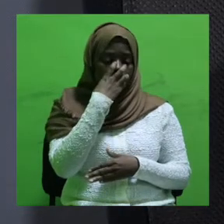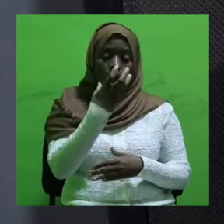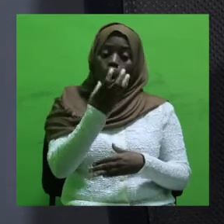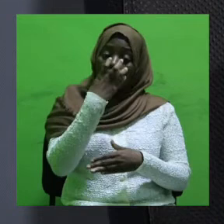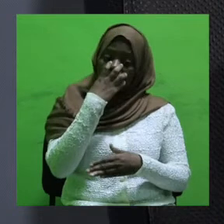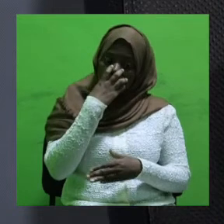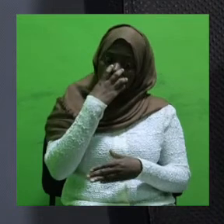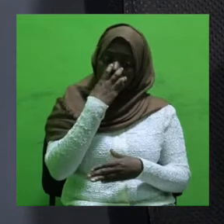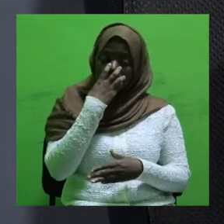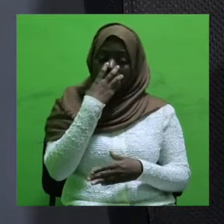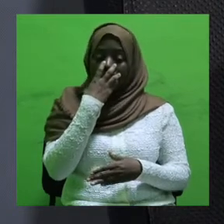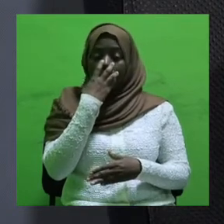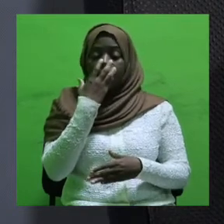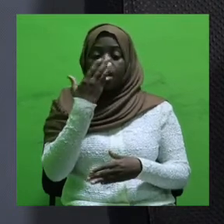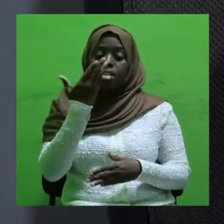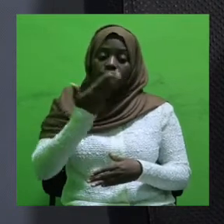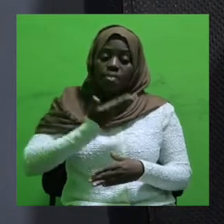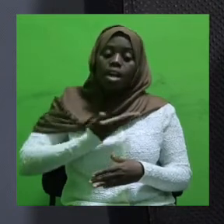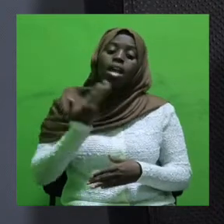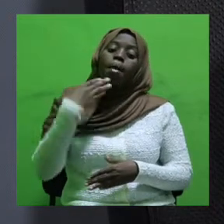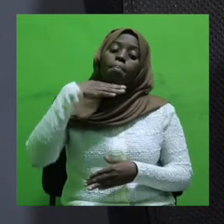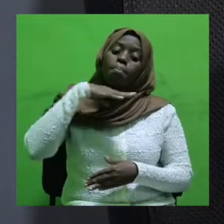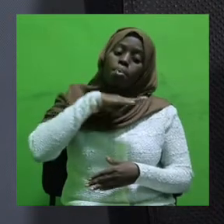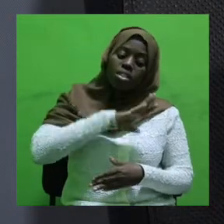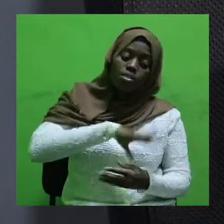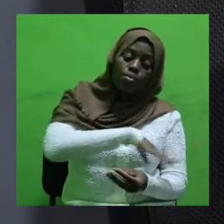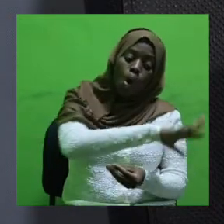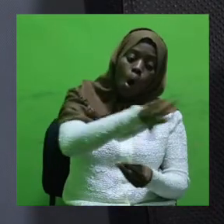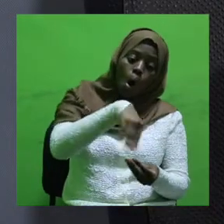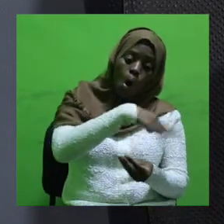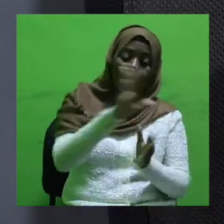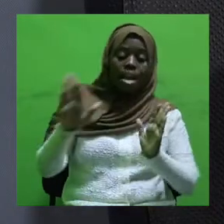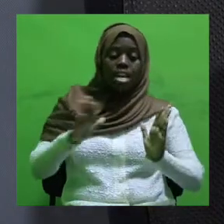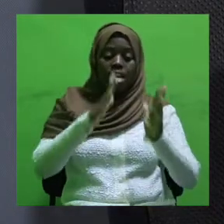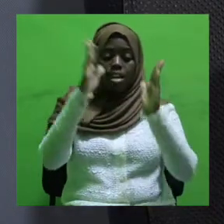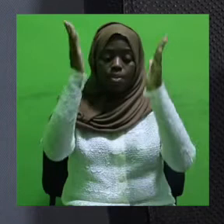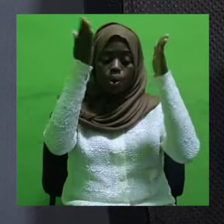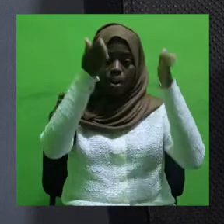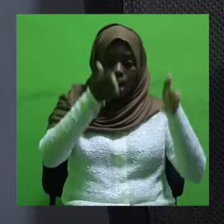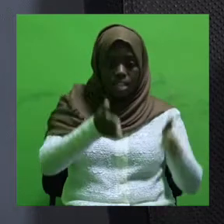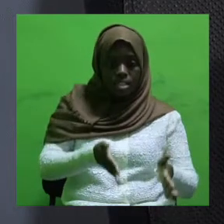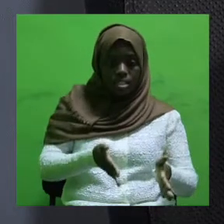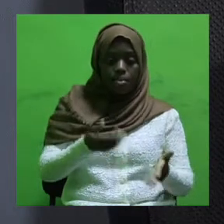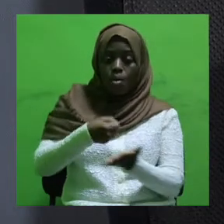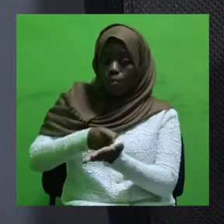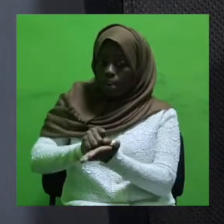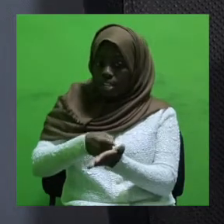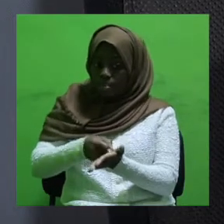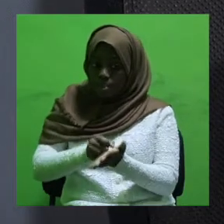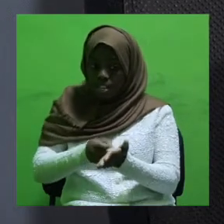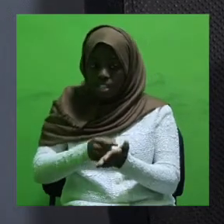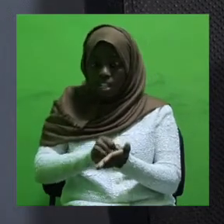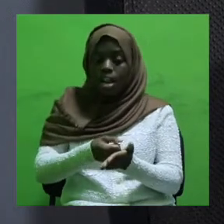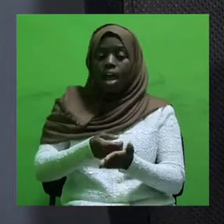very important for all living organisms. That is, as it's very important for respiration, it's very important